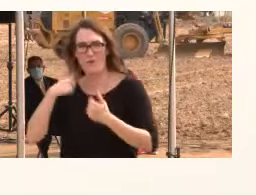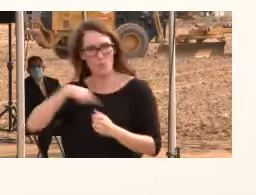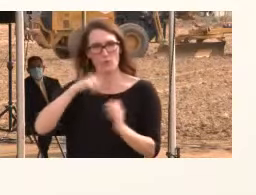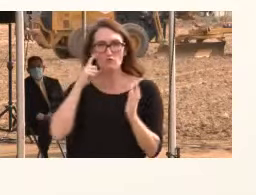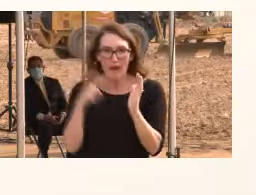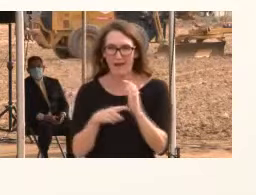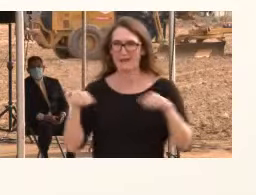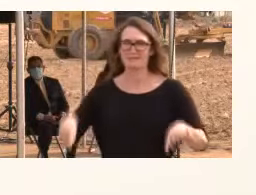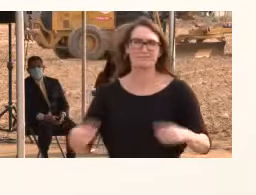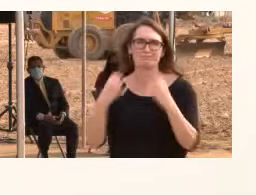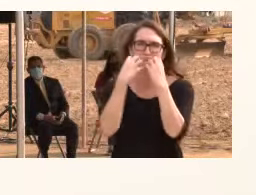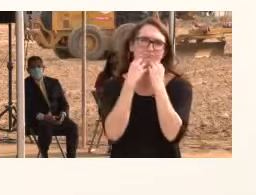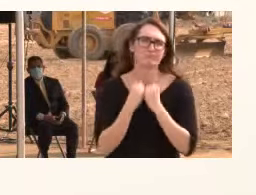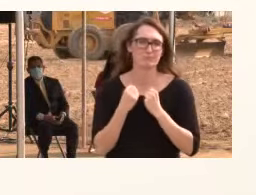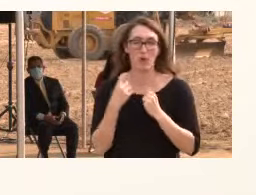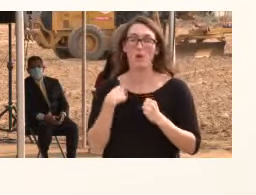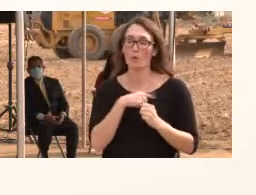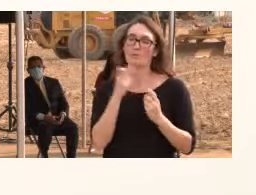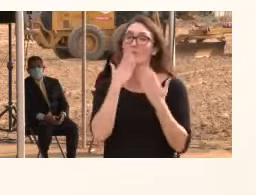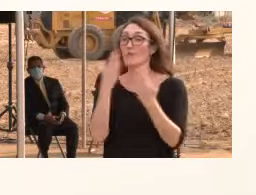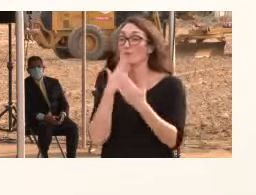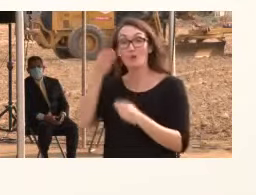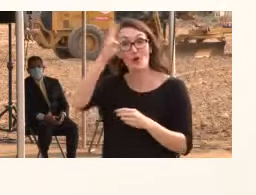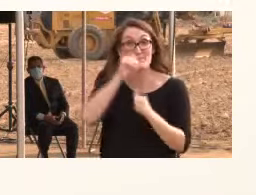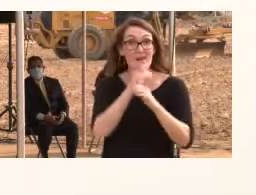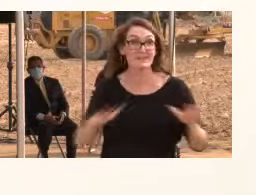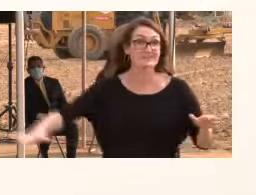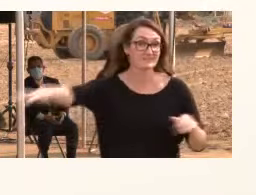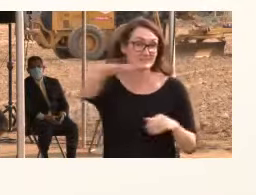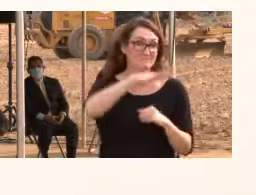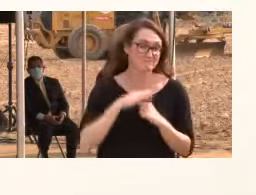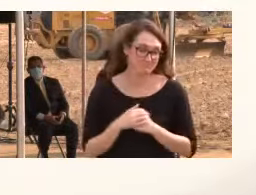we are indeed thankful. God bless.